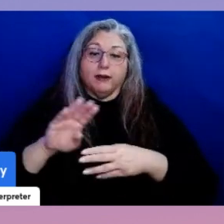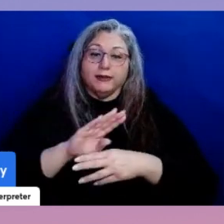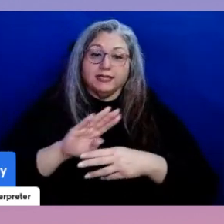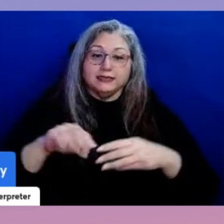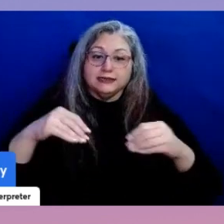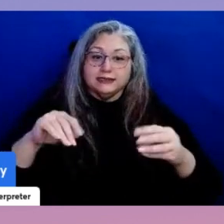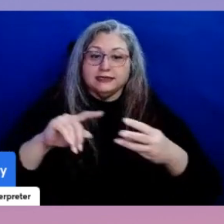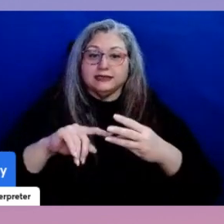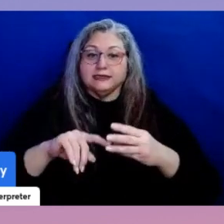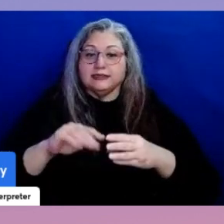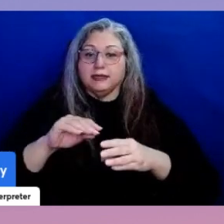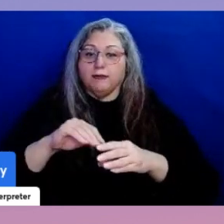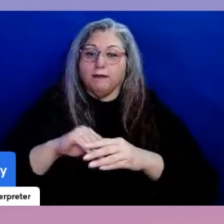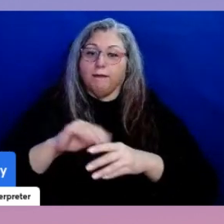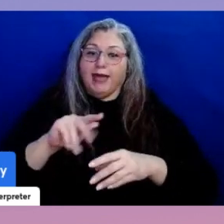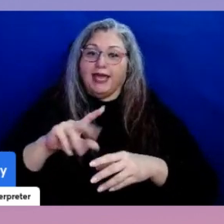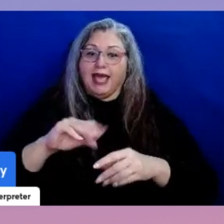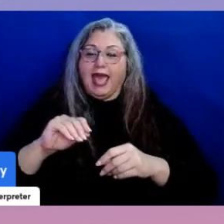industries.